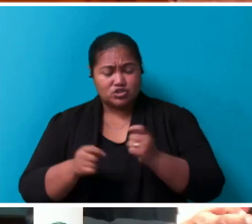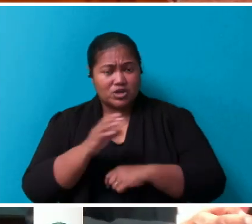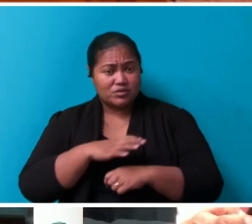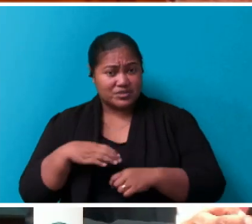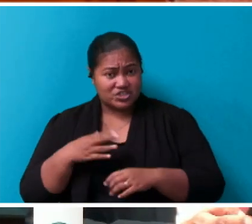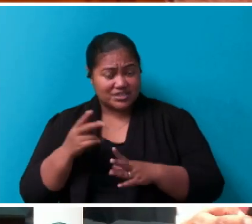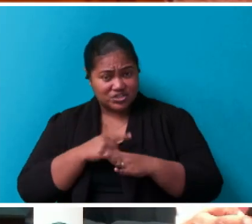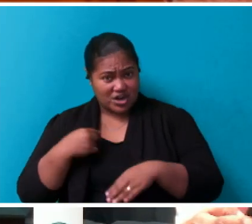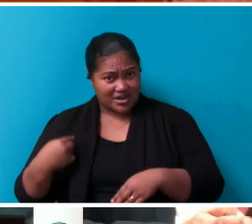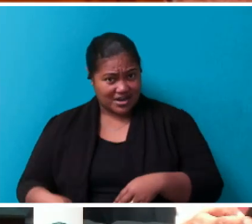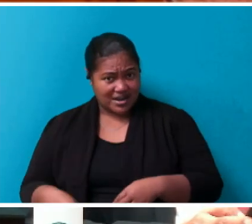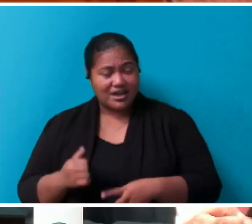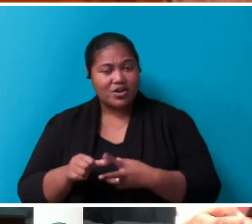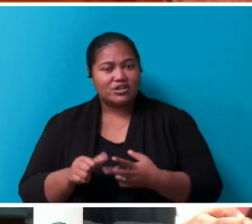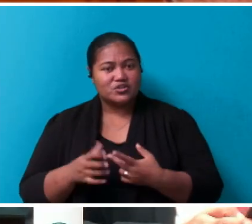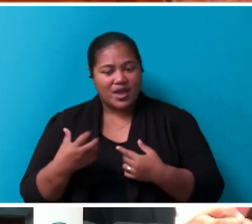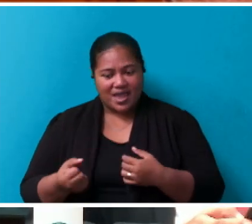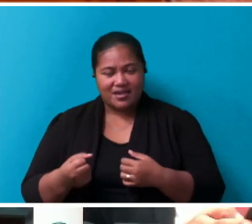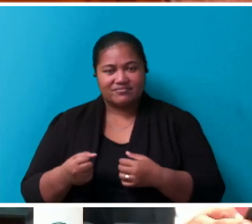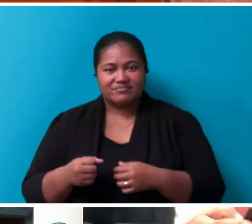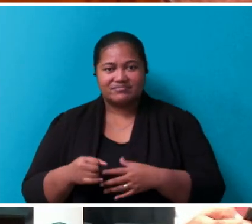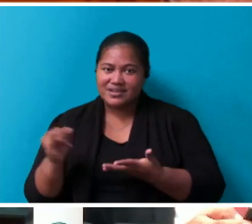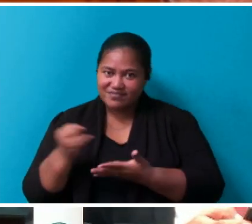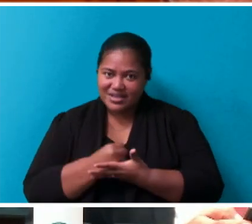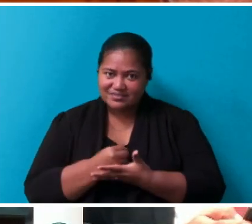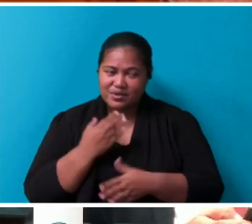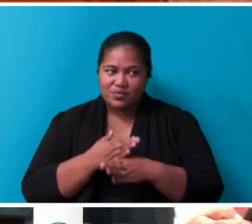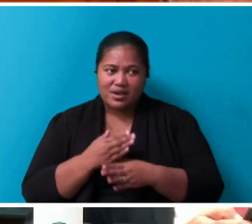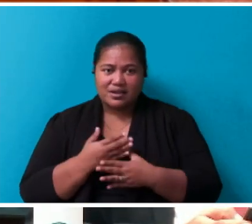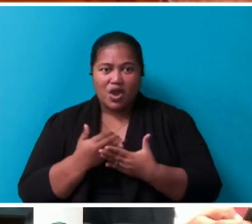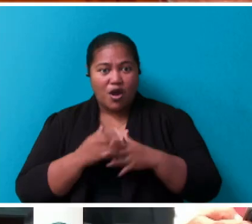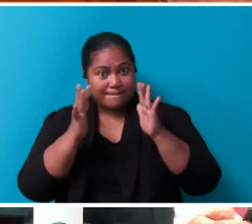also developing investment pipelines in mountain tourism,